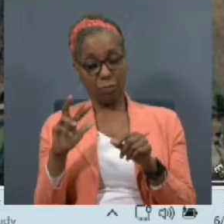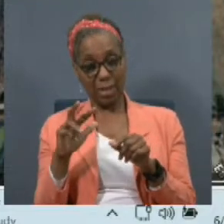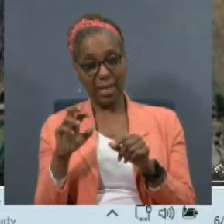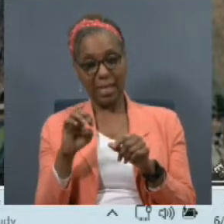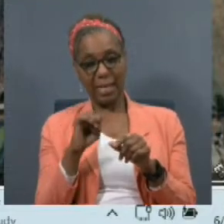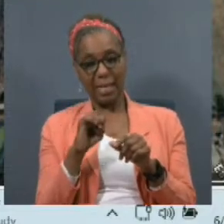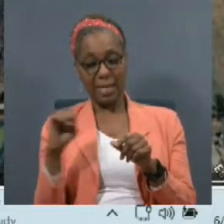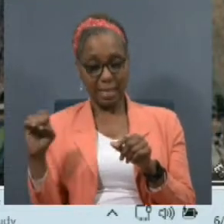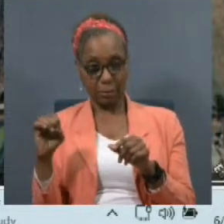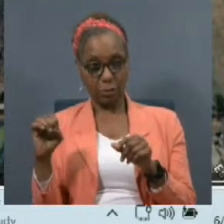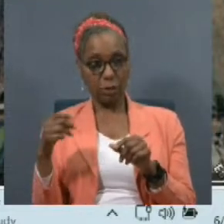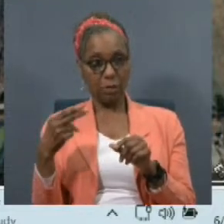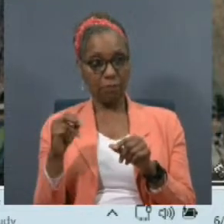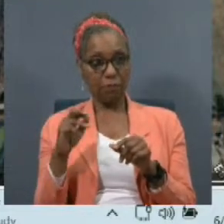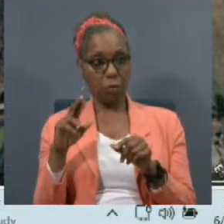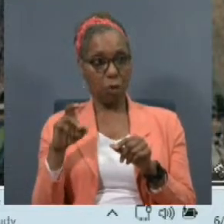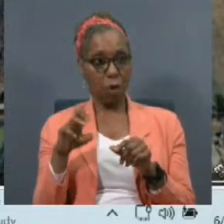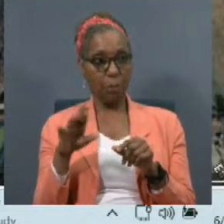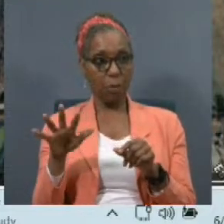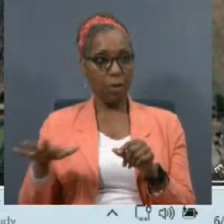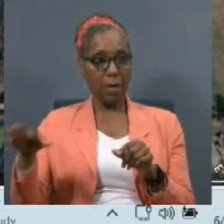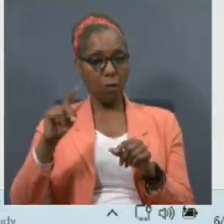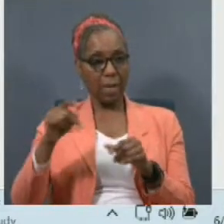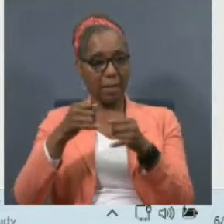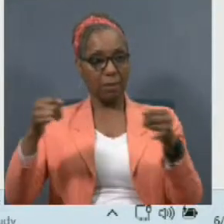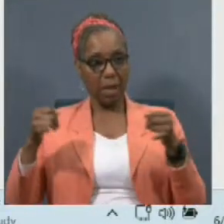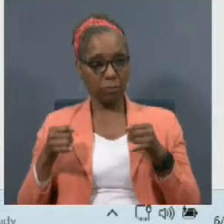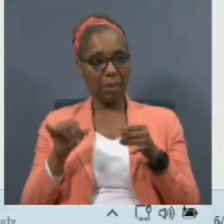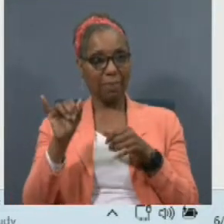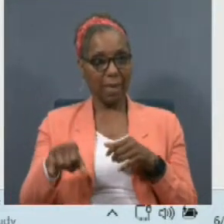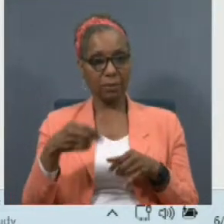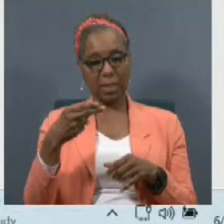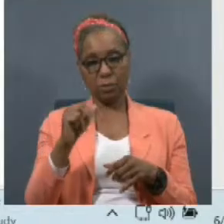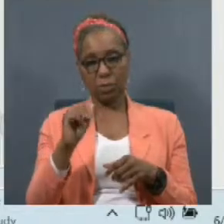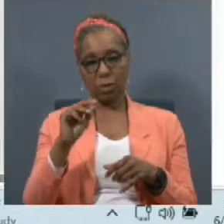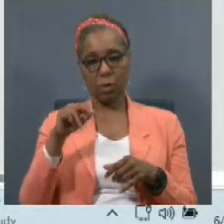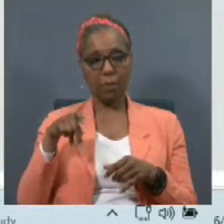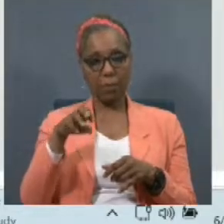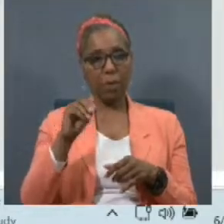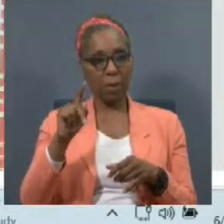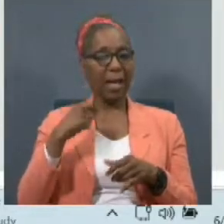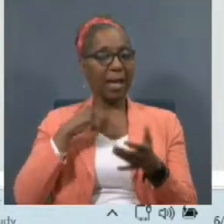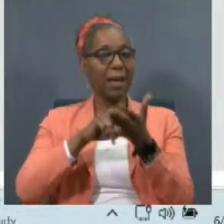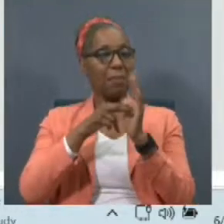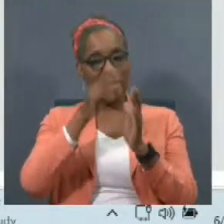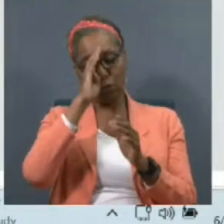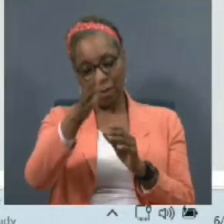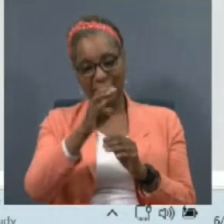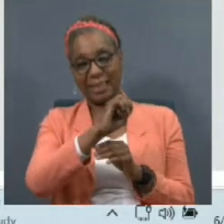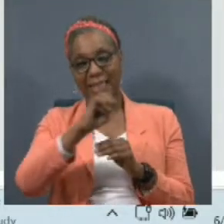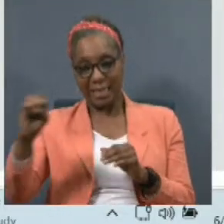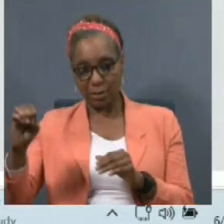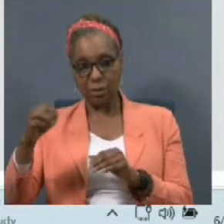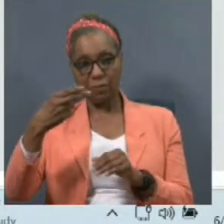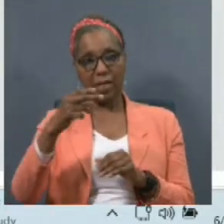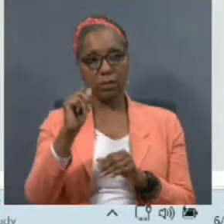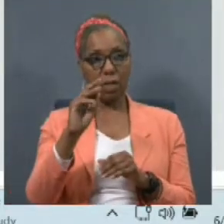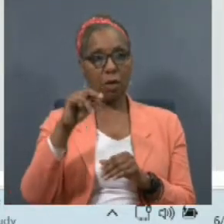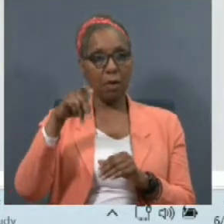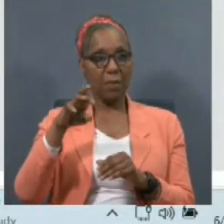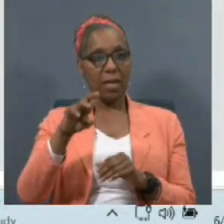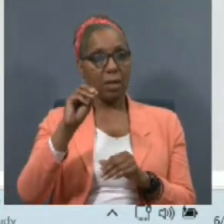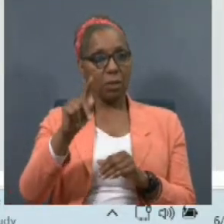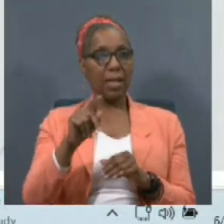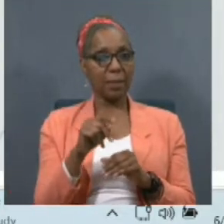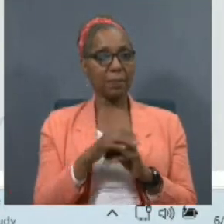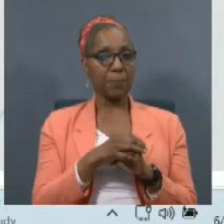I mean, that's going to be the boundary. The boundary is Harper. I'm talking directly east of Harper. Yeah,